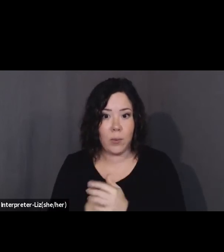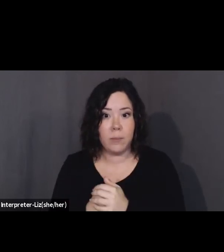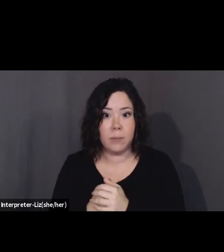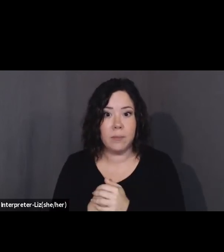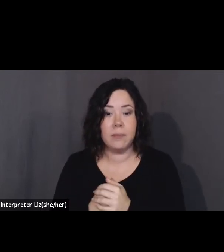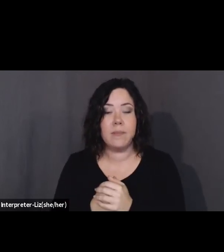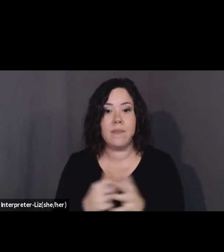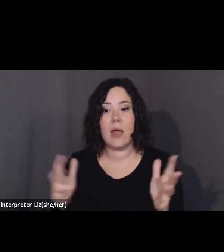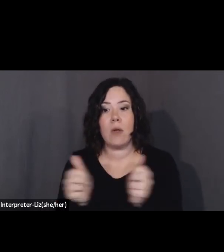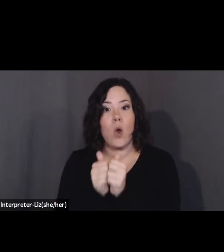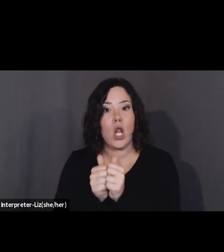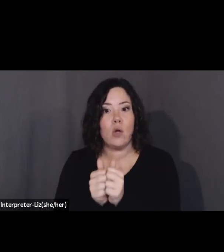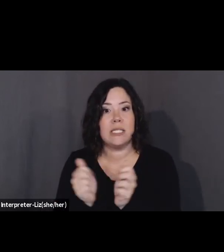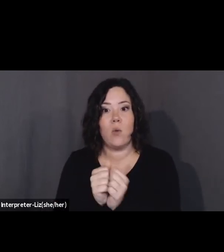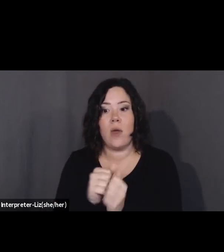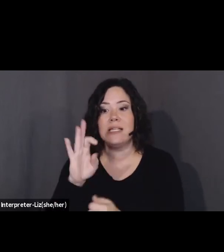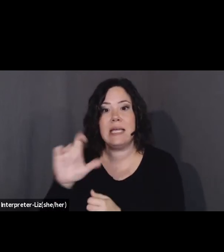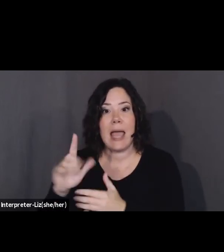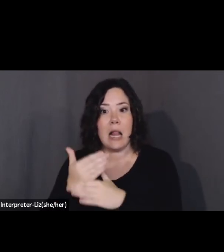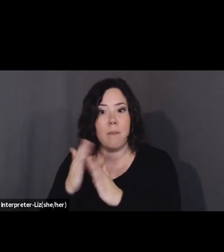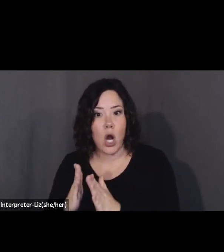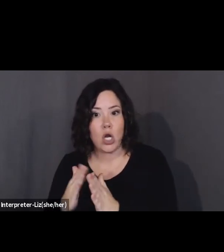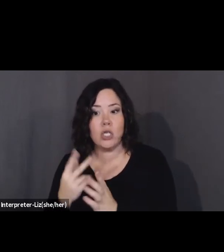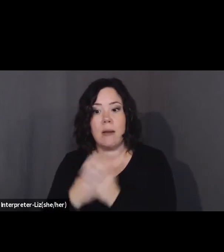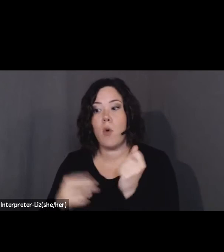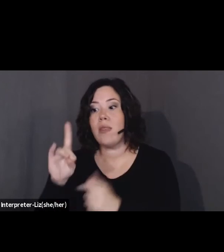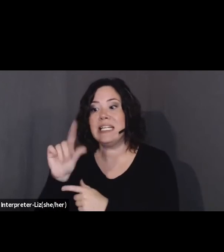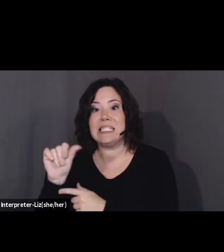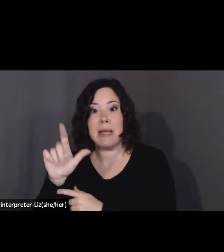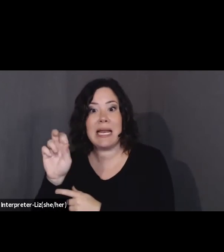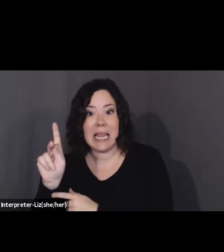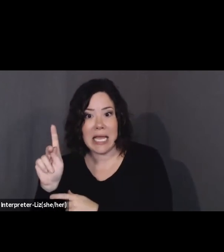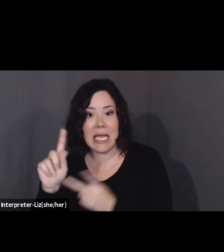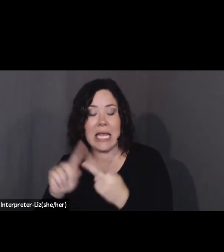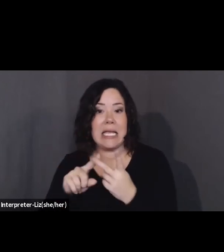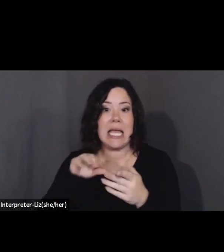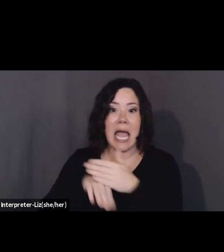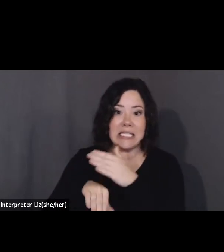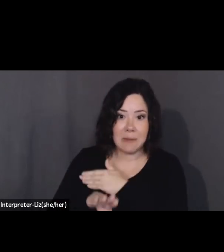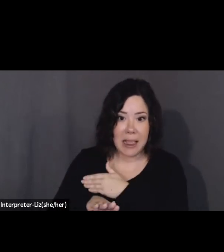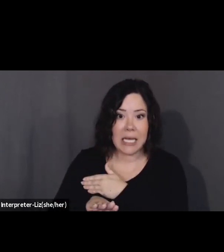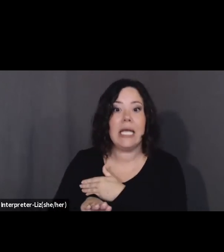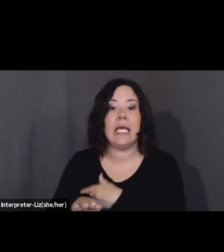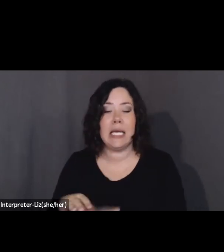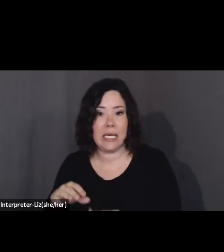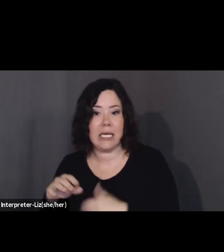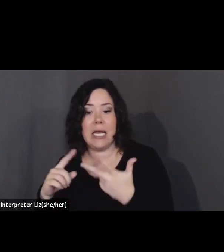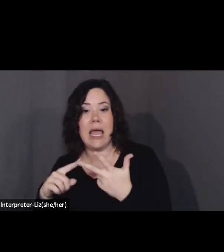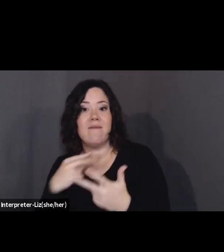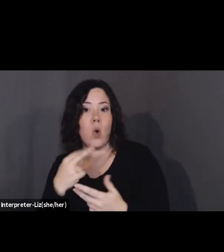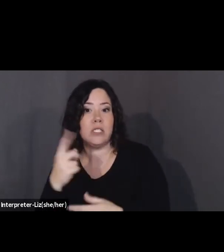with our CIL partners, both in Disability Link and Accessibility and Voices for